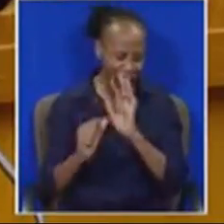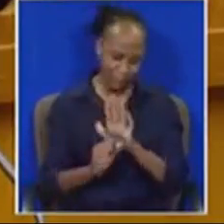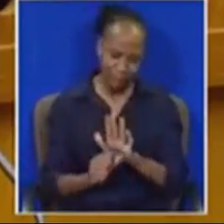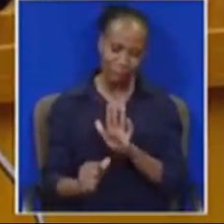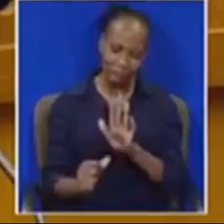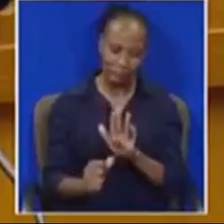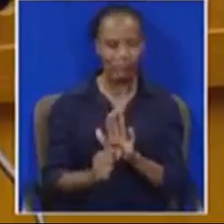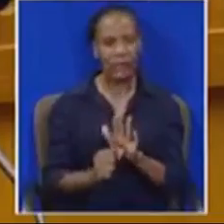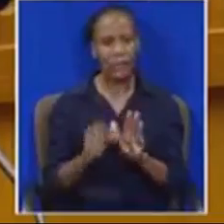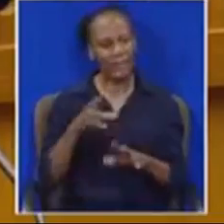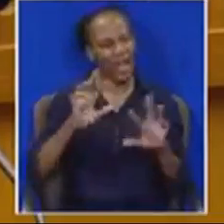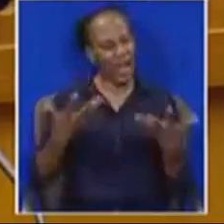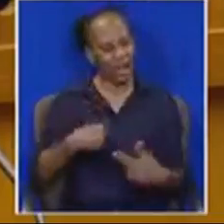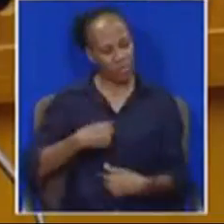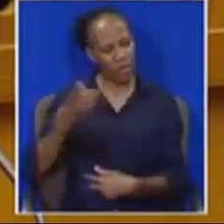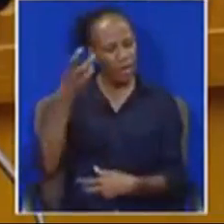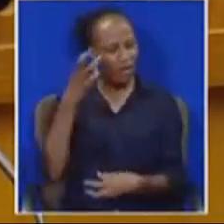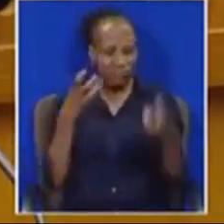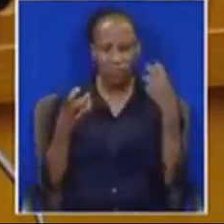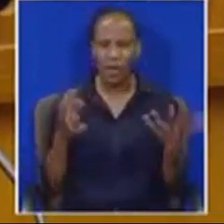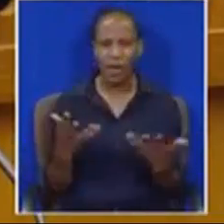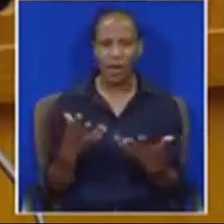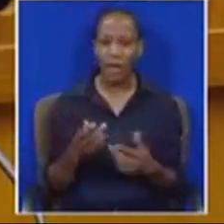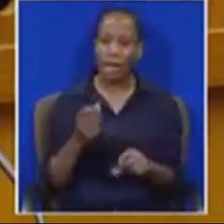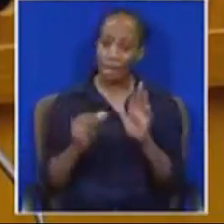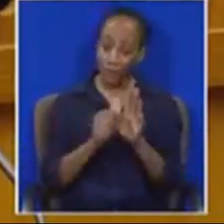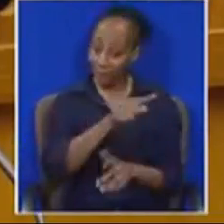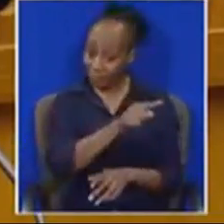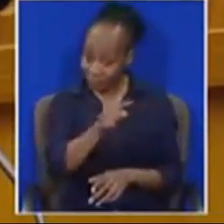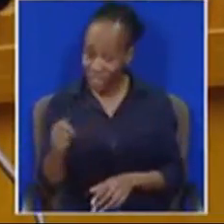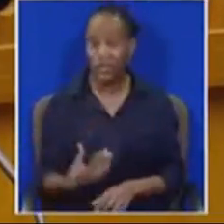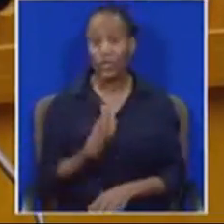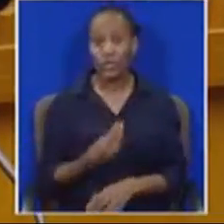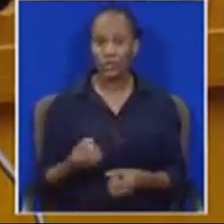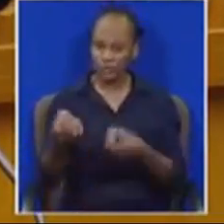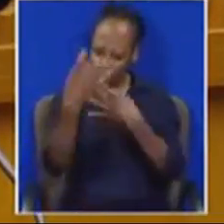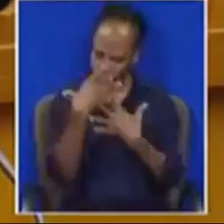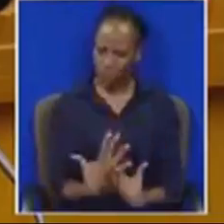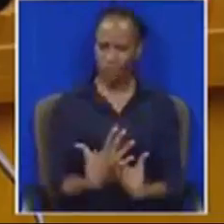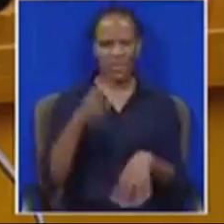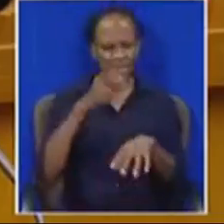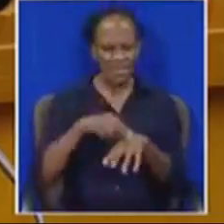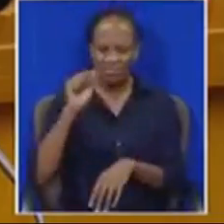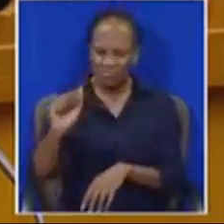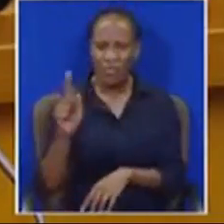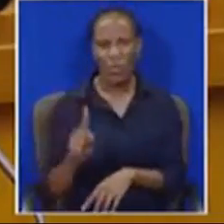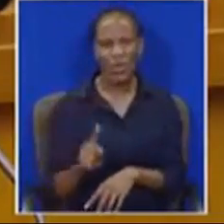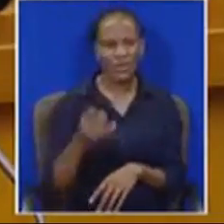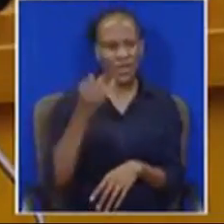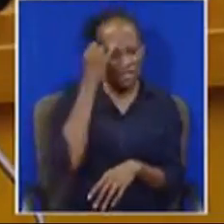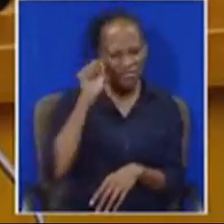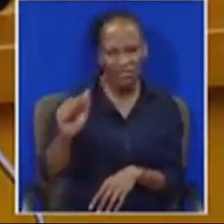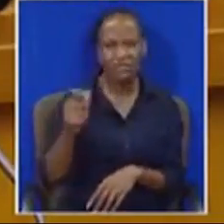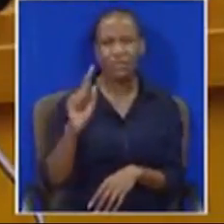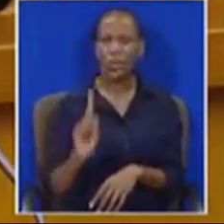they themselves articulate their views, their needs, and they are able to engage